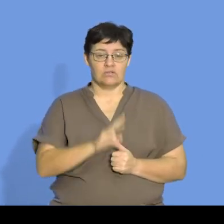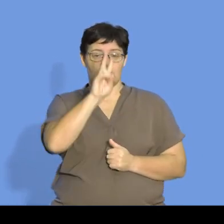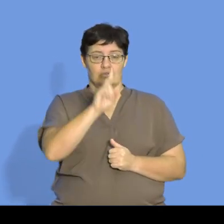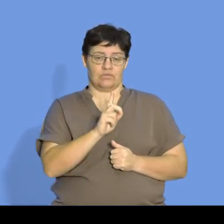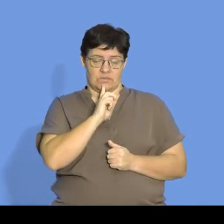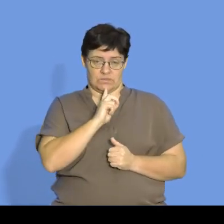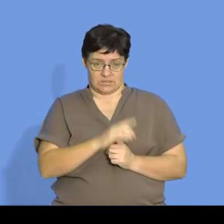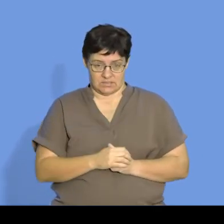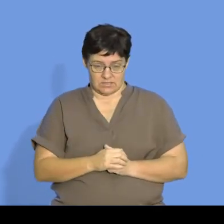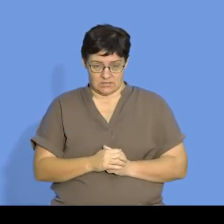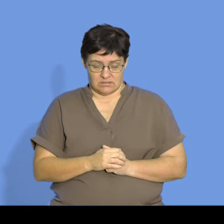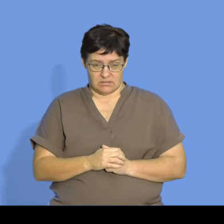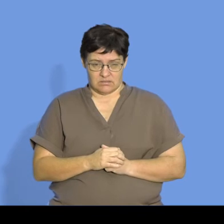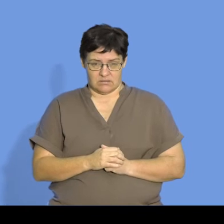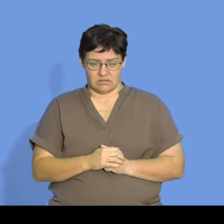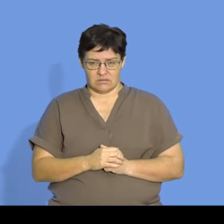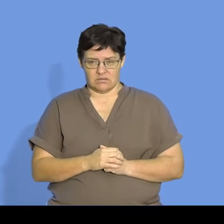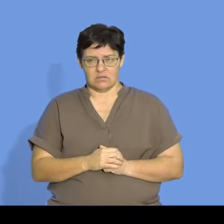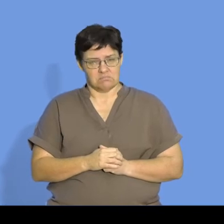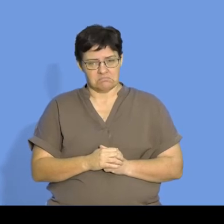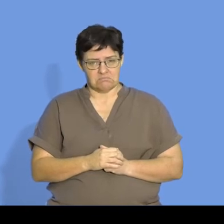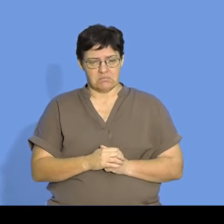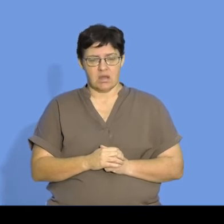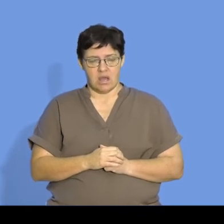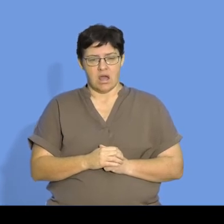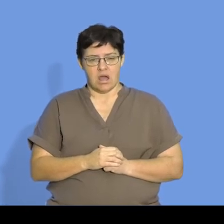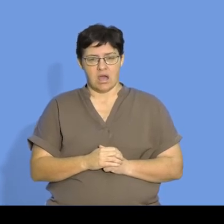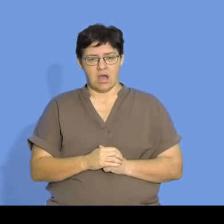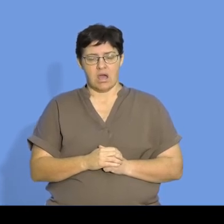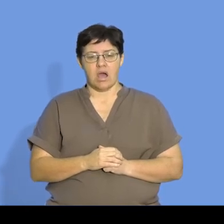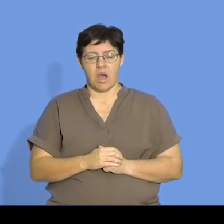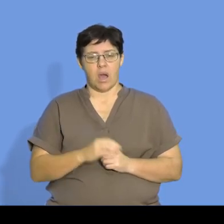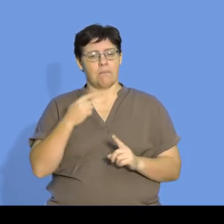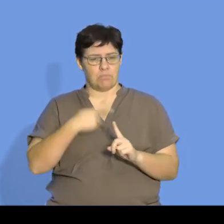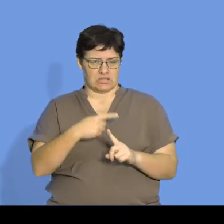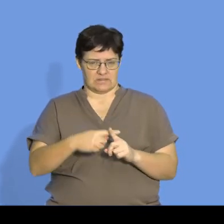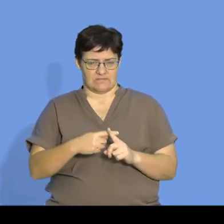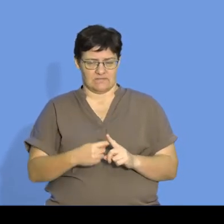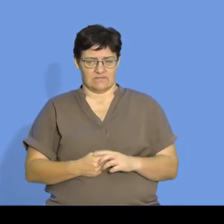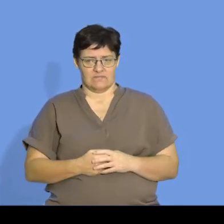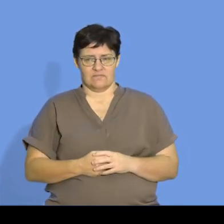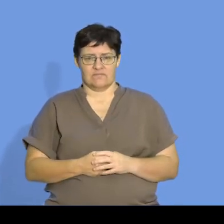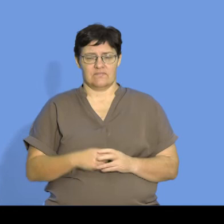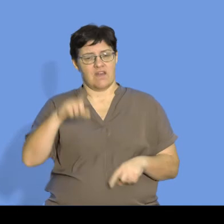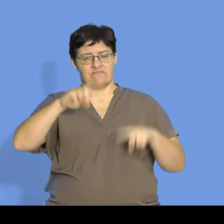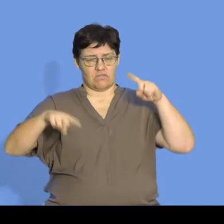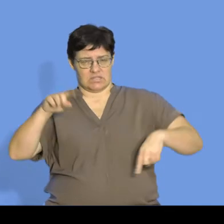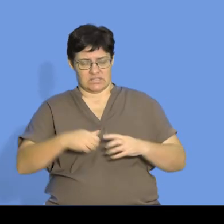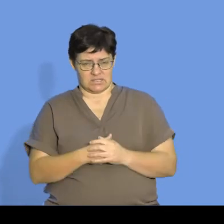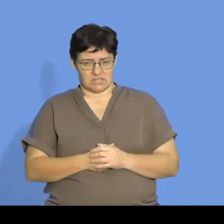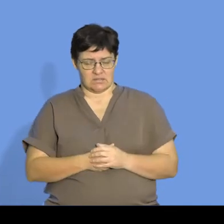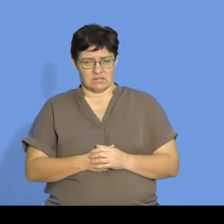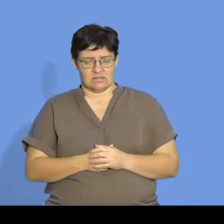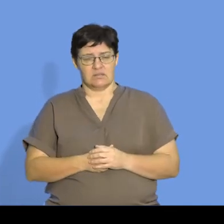was 2,000 Rand. Although it's a positive variance, you can see she did not use the entire